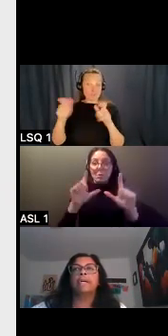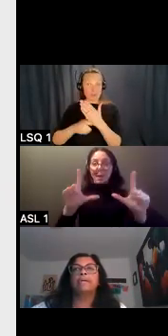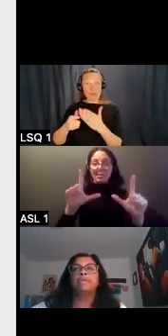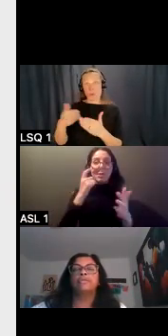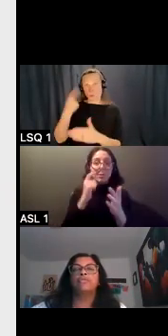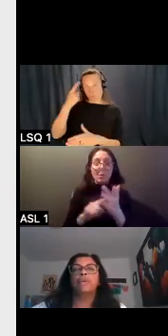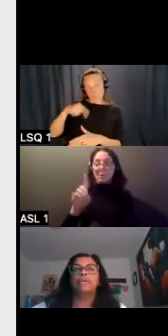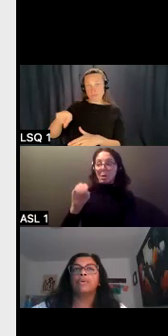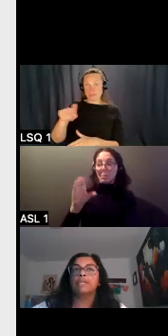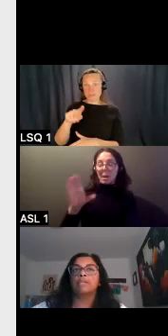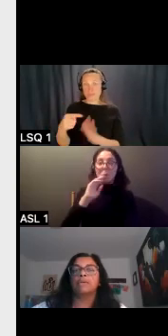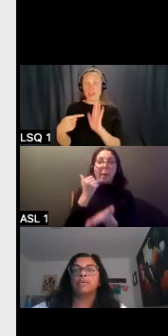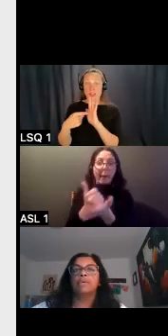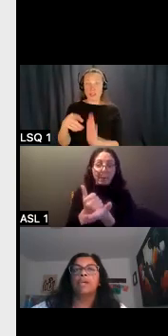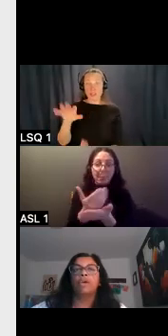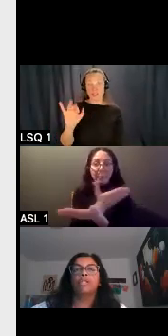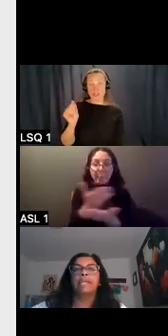that is useful,